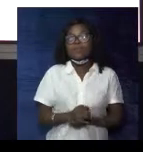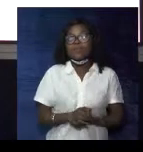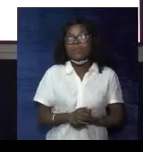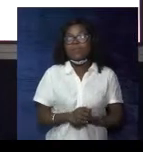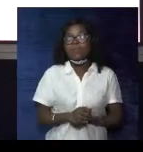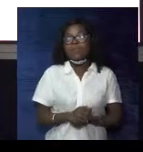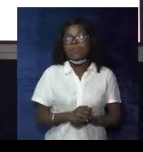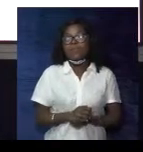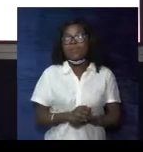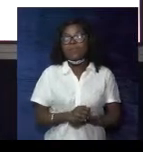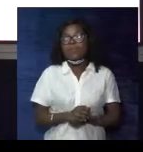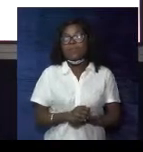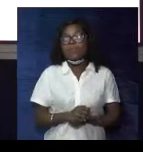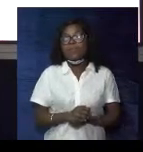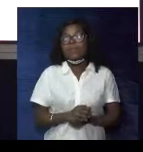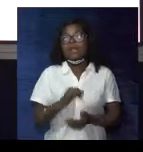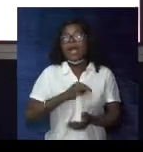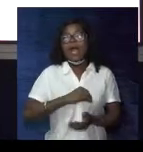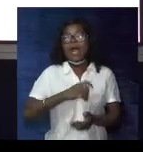Examples.